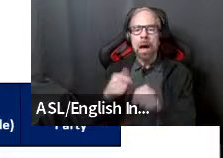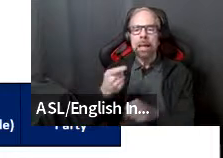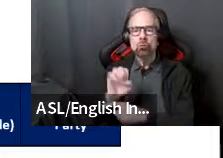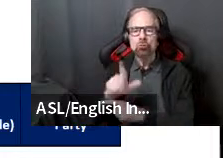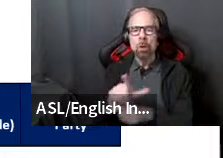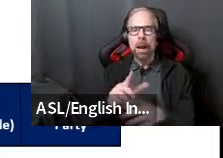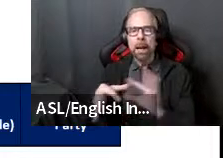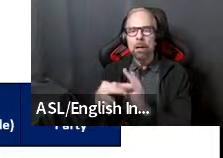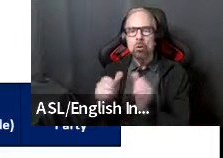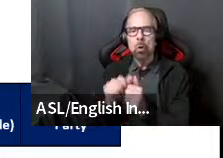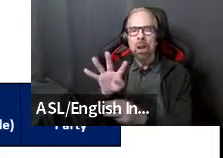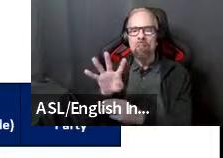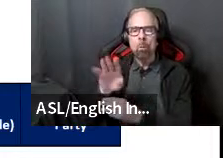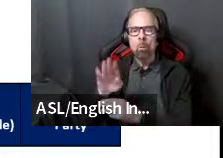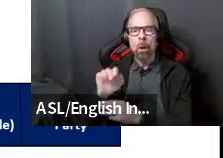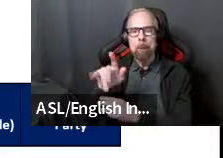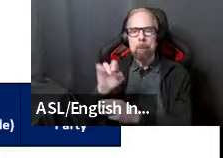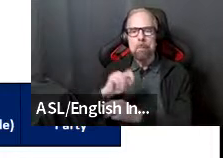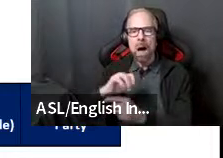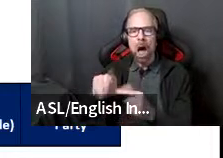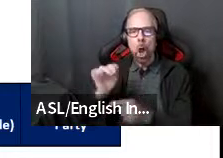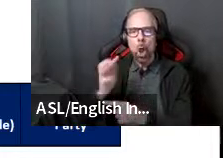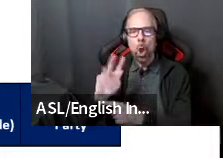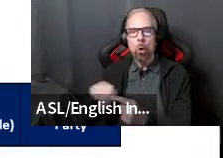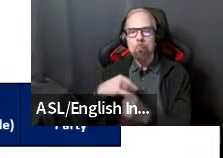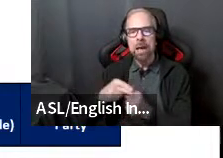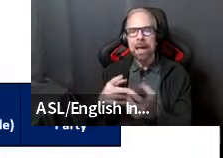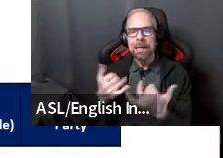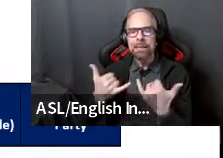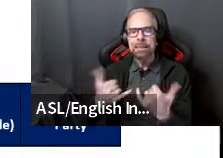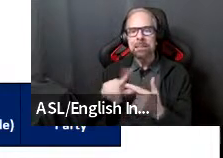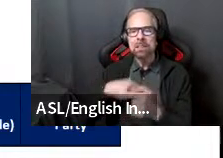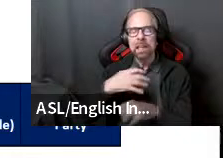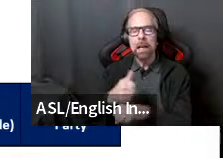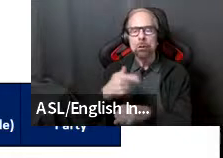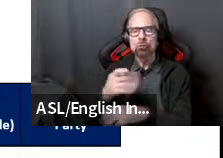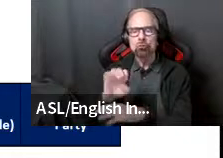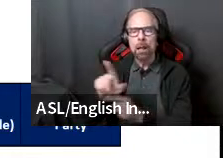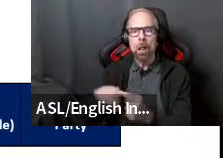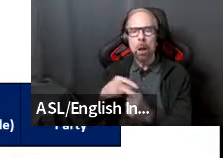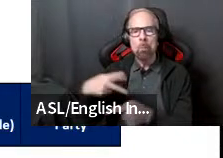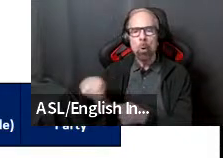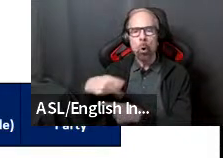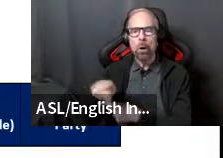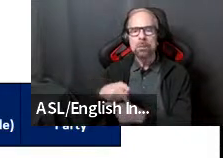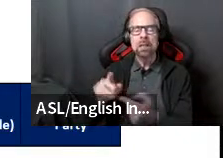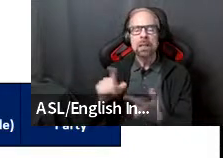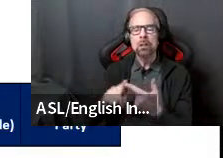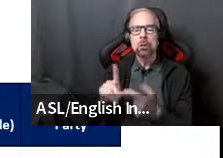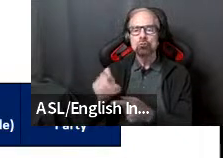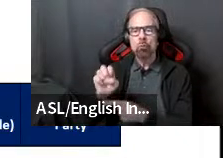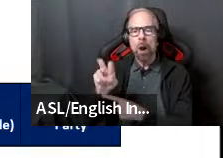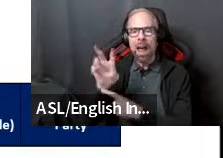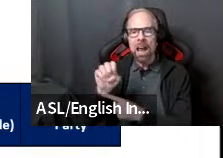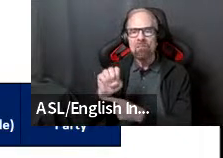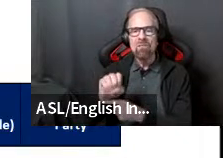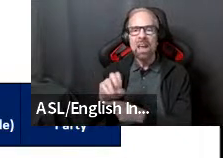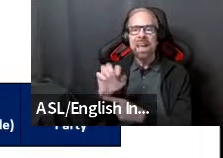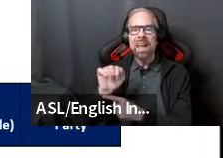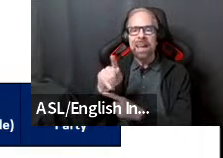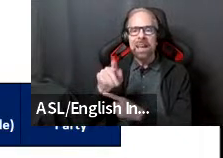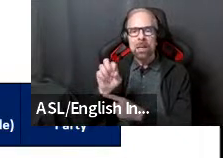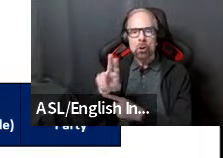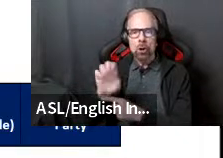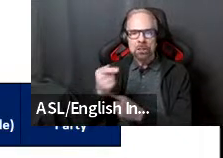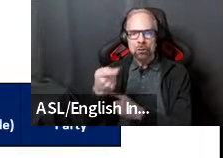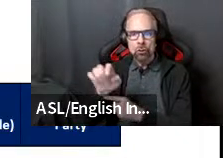to the 40-mile loop and existing trails at North Portland Marine Drive interchange. So some notes that I have here from our technical